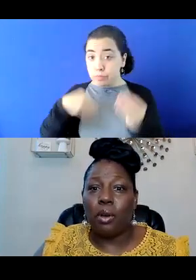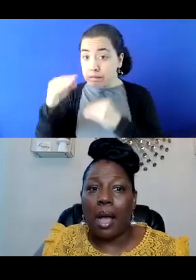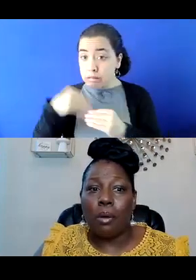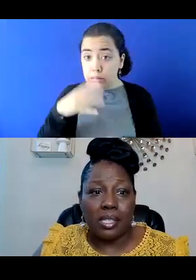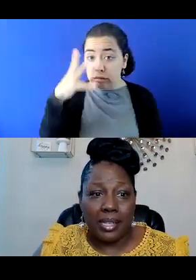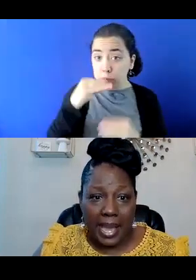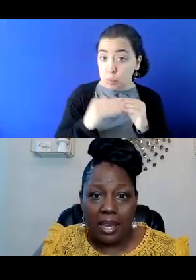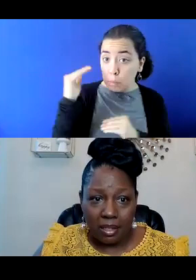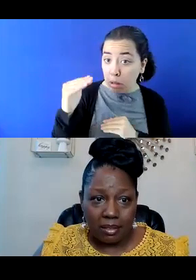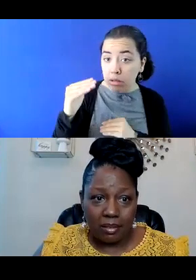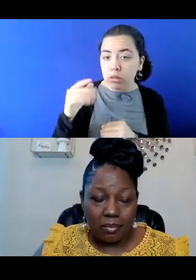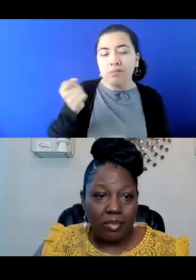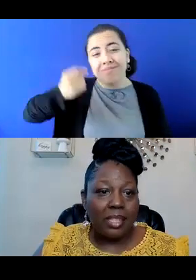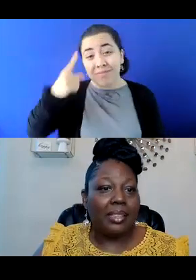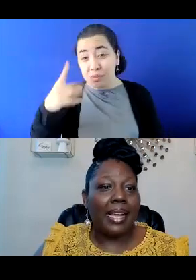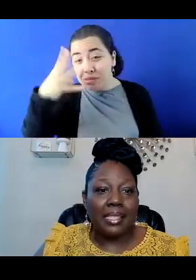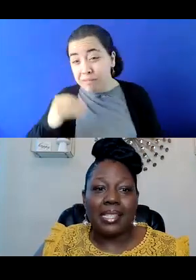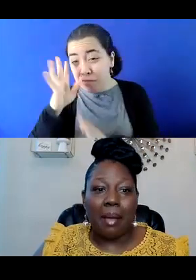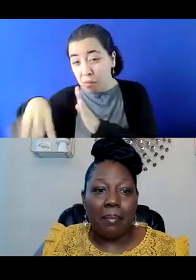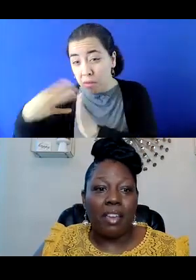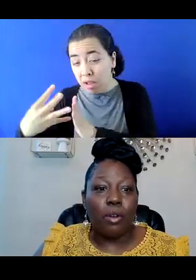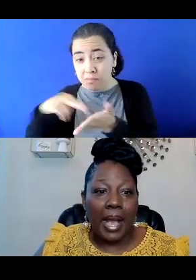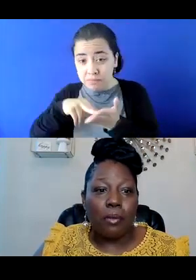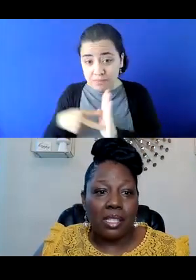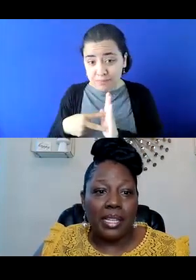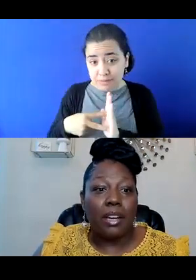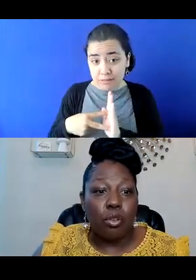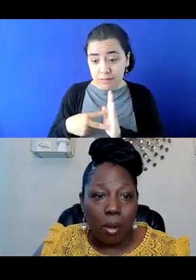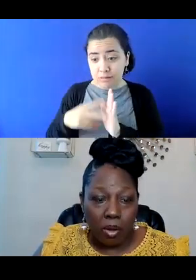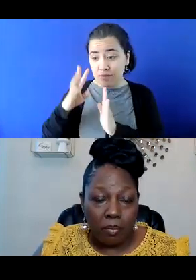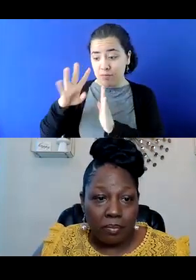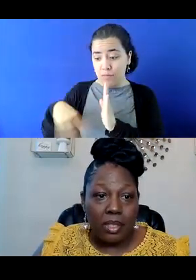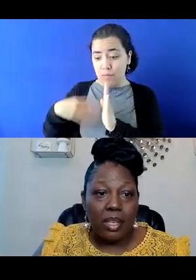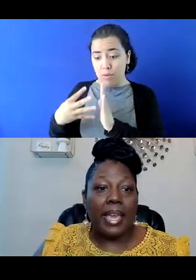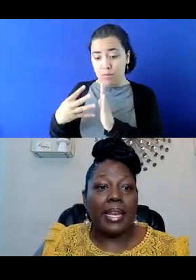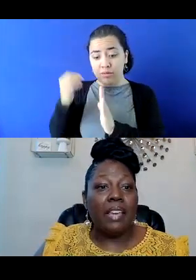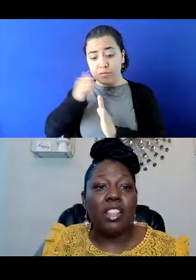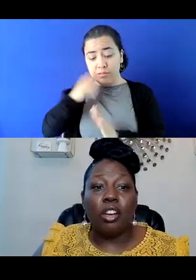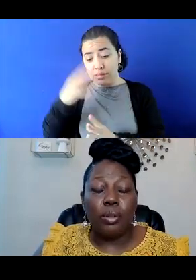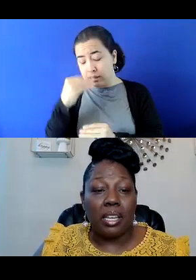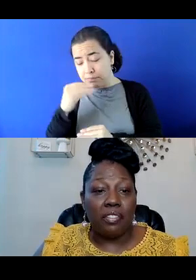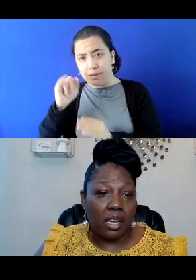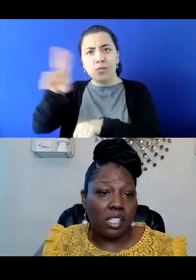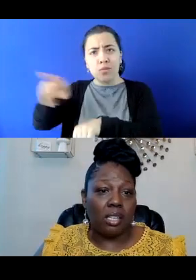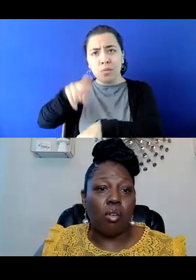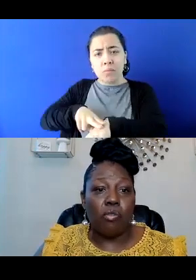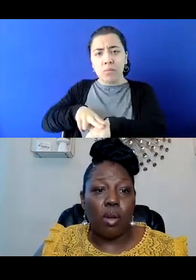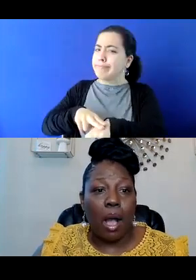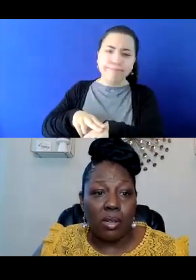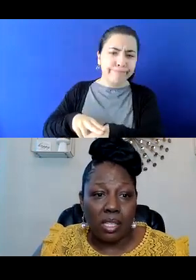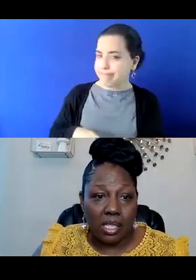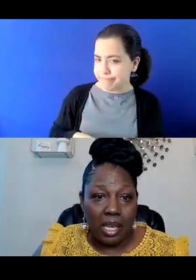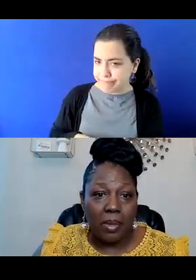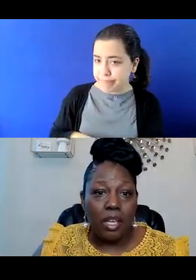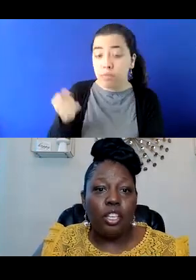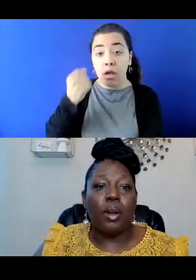sleep 4 hours a day, that does not make 4 hours a day normal. And even though you can function on